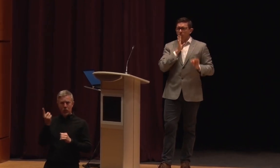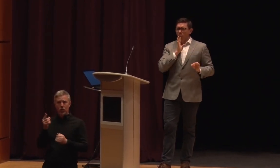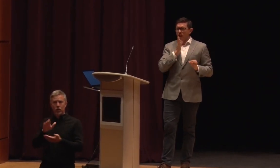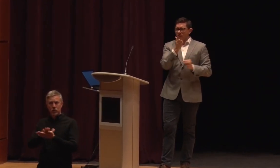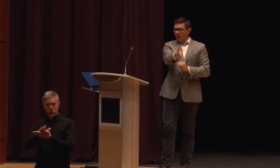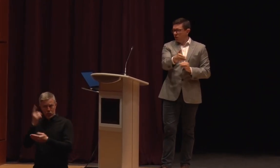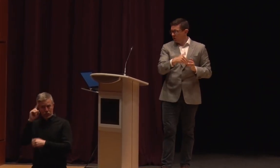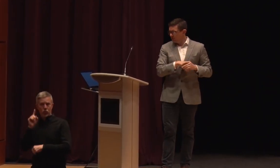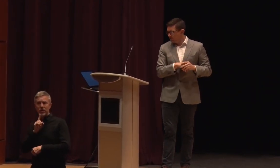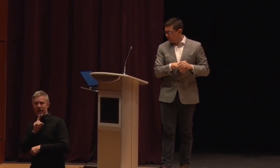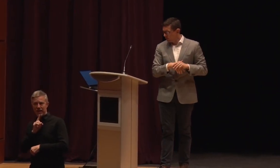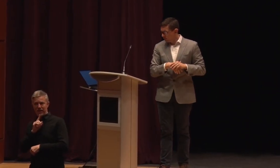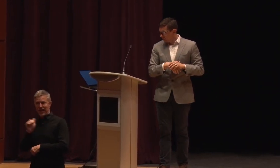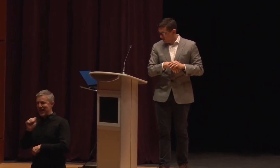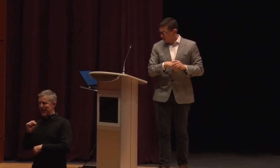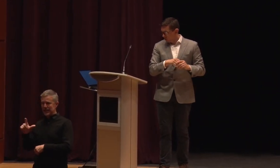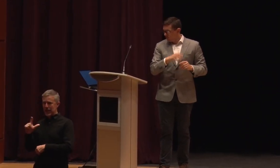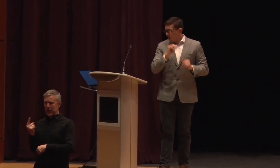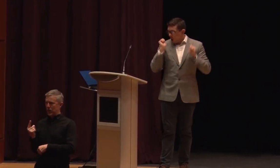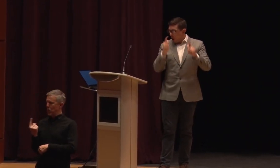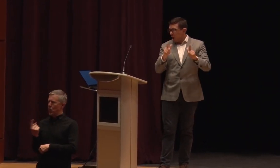the only language spoken.